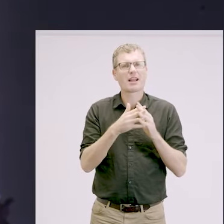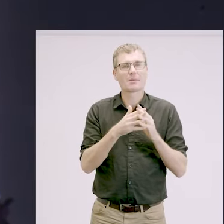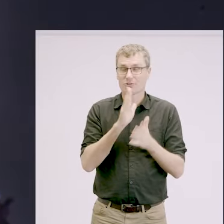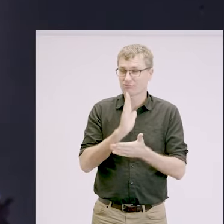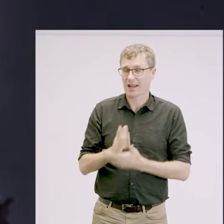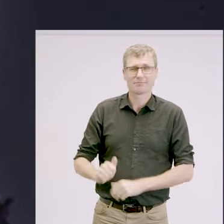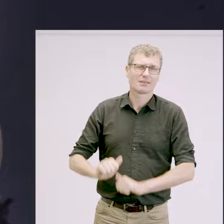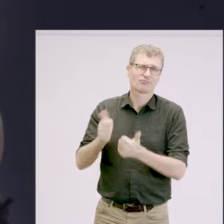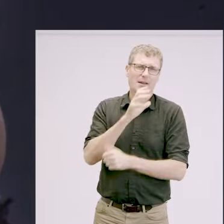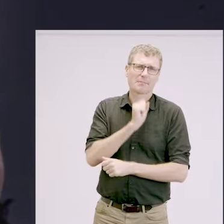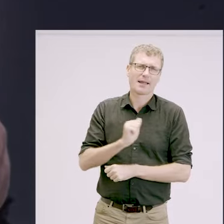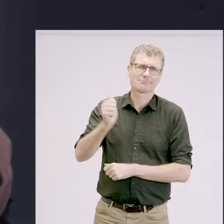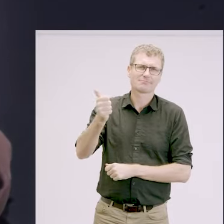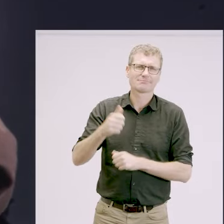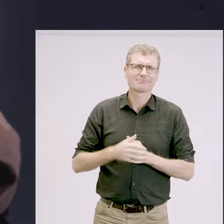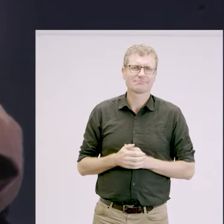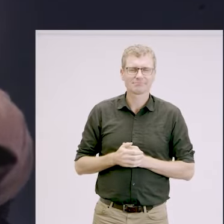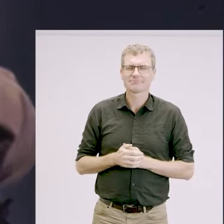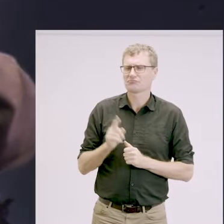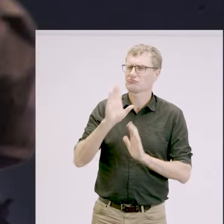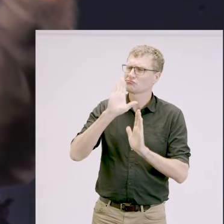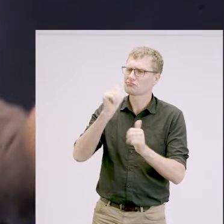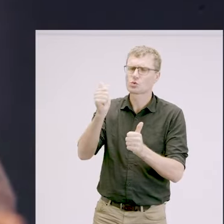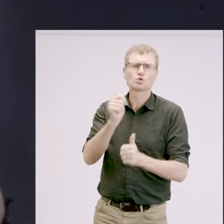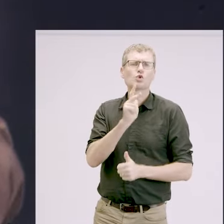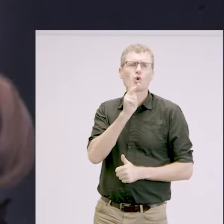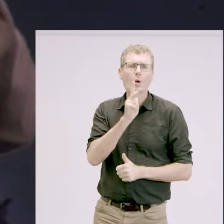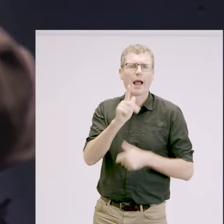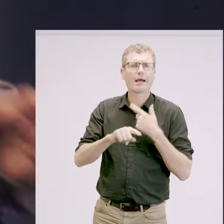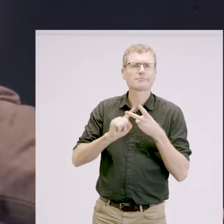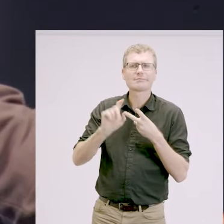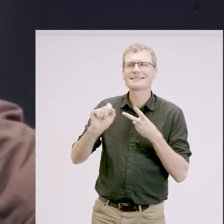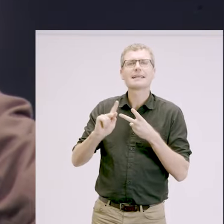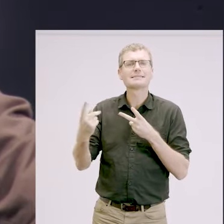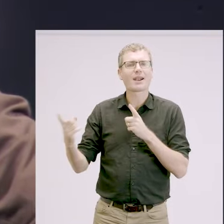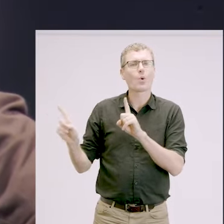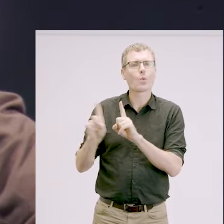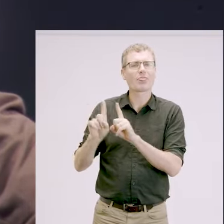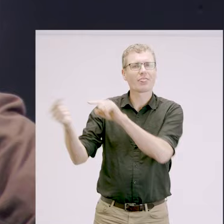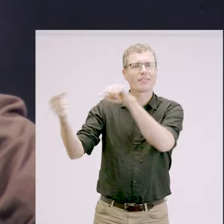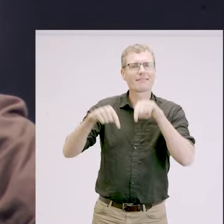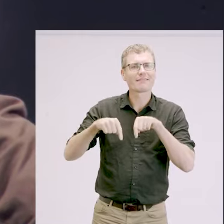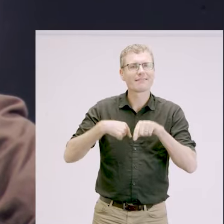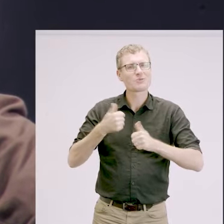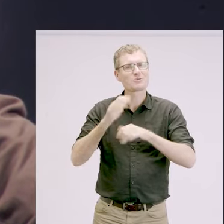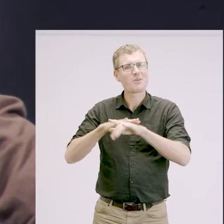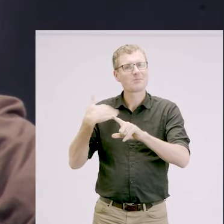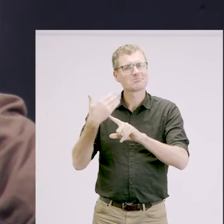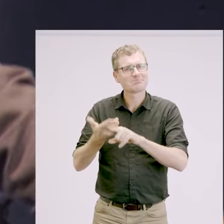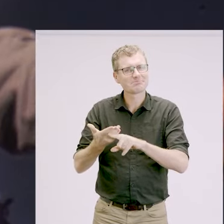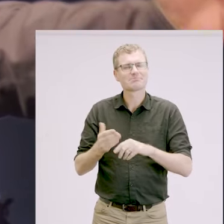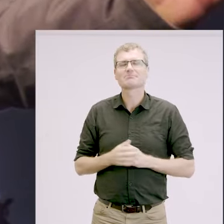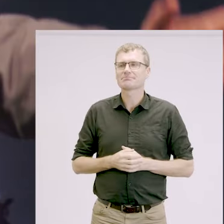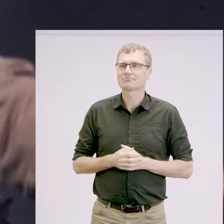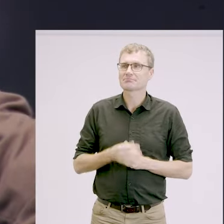he's a great guy. You're going to love him. He's got an amazing sense of humour. He's brought his son Josiah out. We've had a bit of a blast for the last few